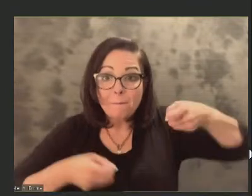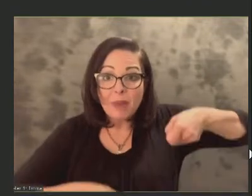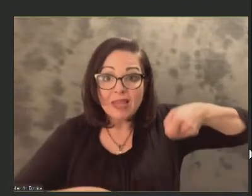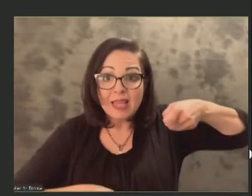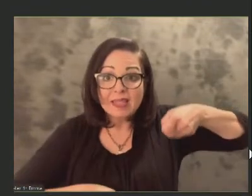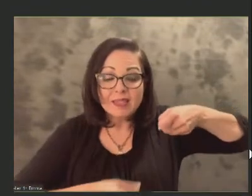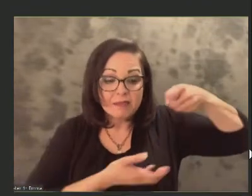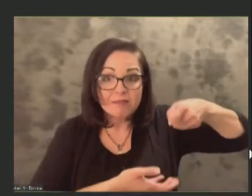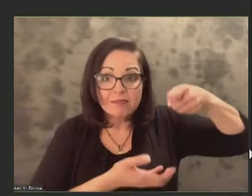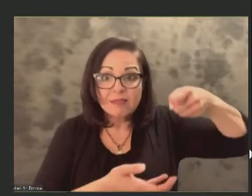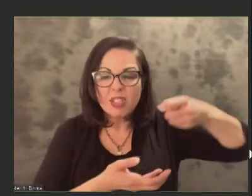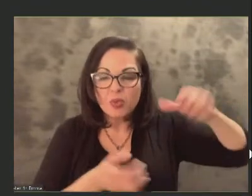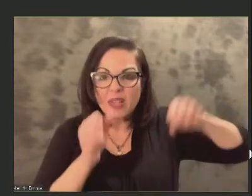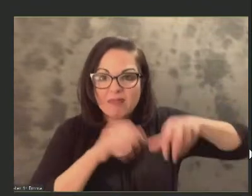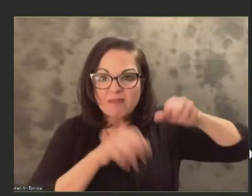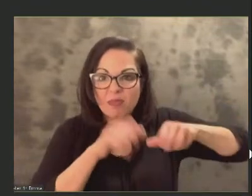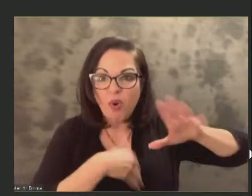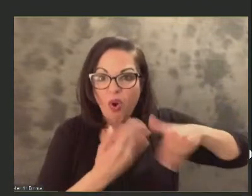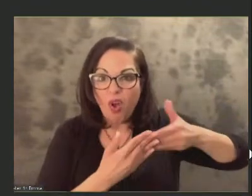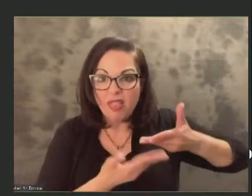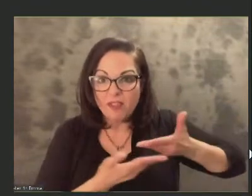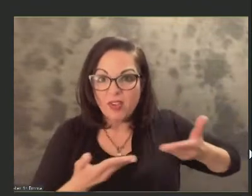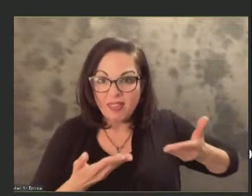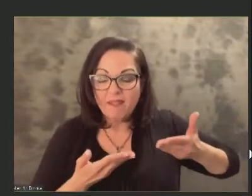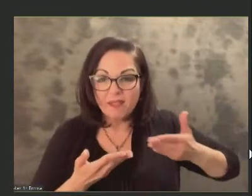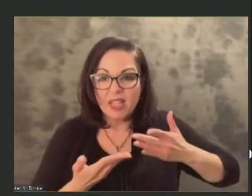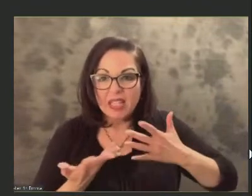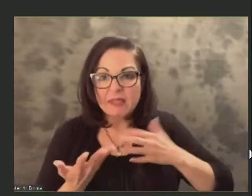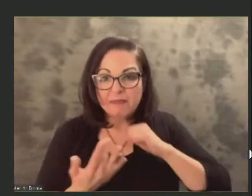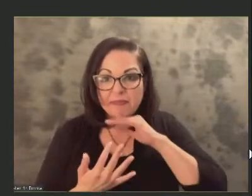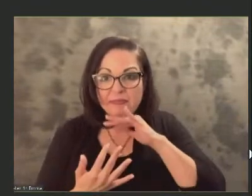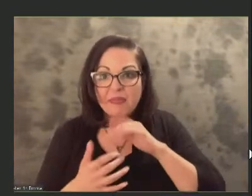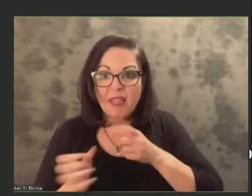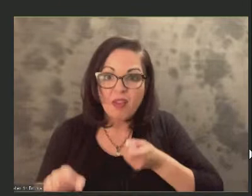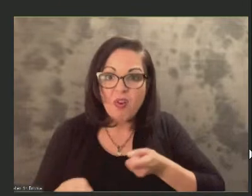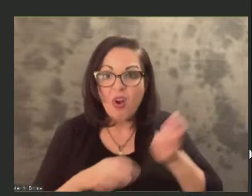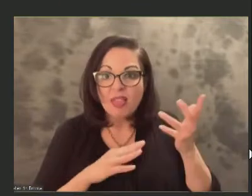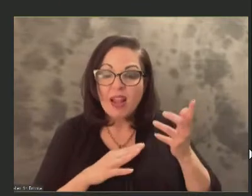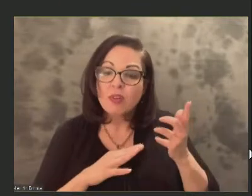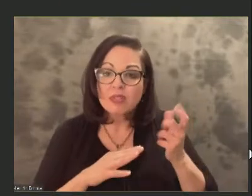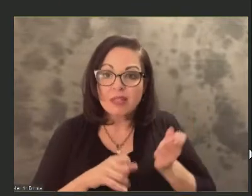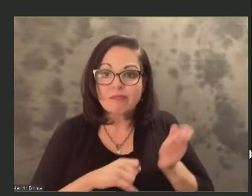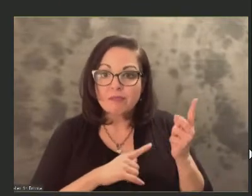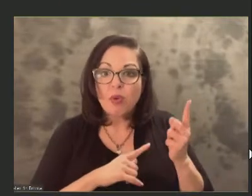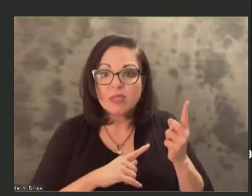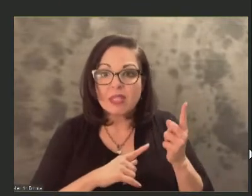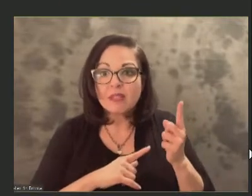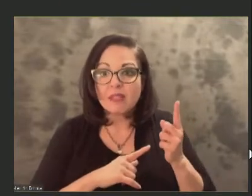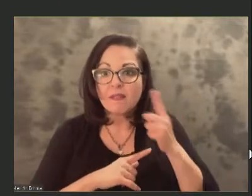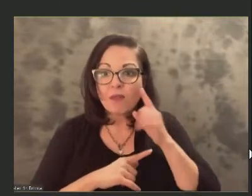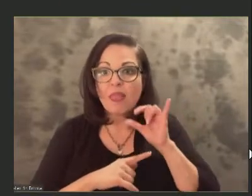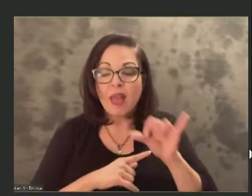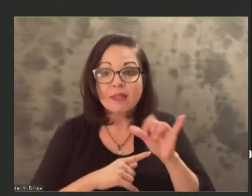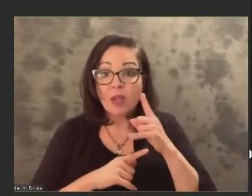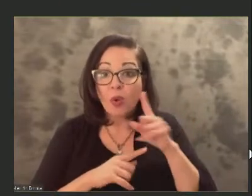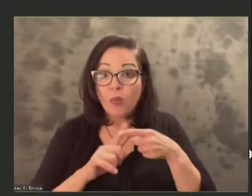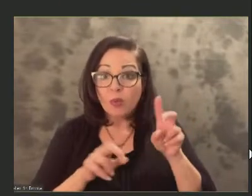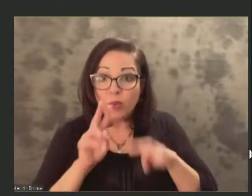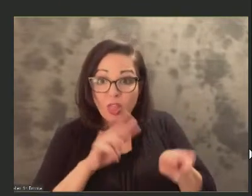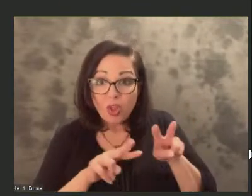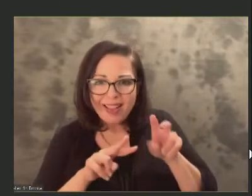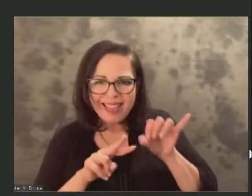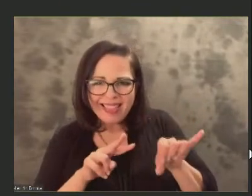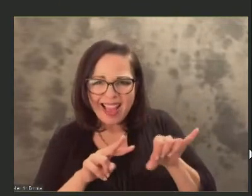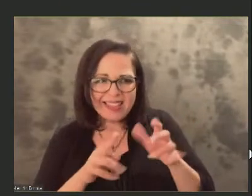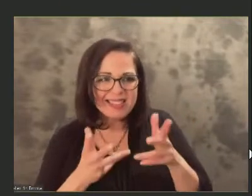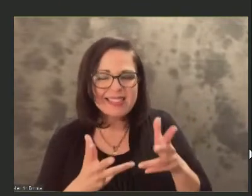your nasties in, and then haul it out and dispose it. And so as we look at that,